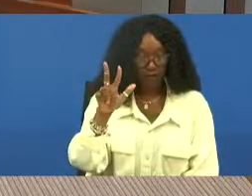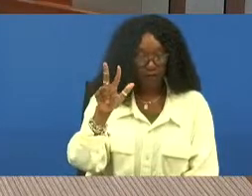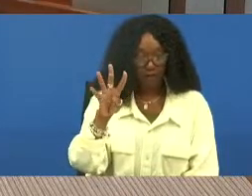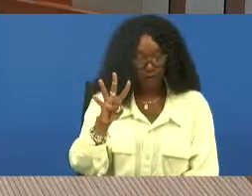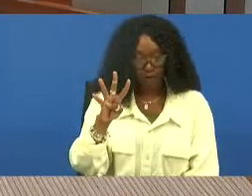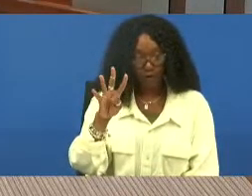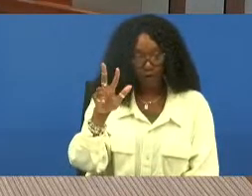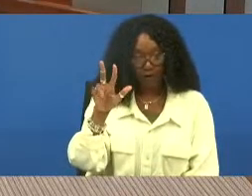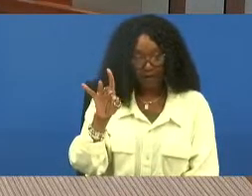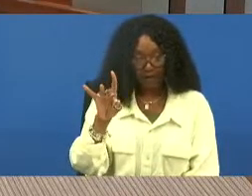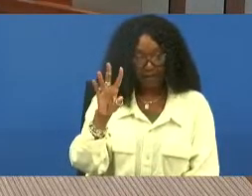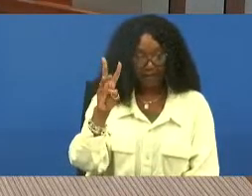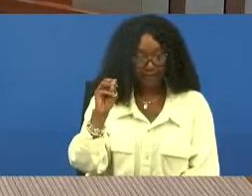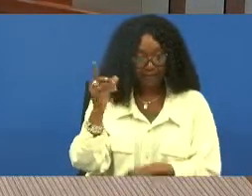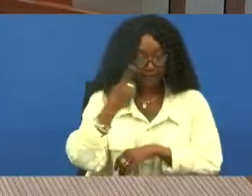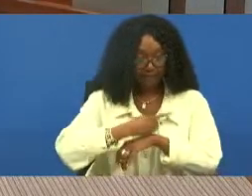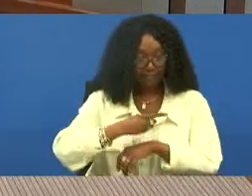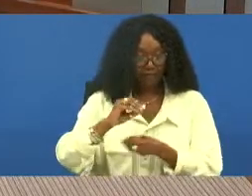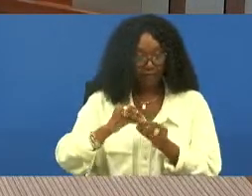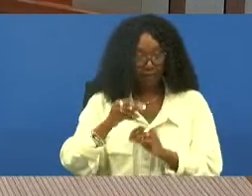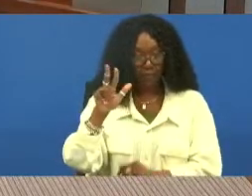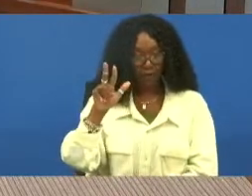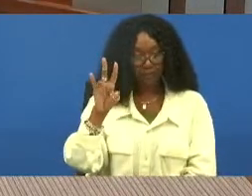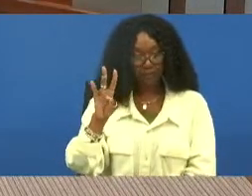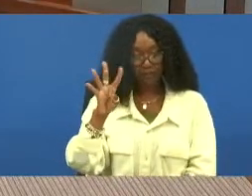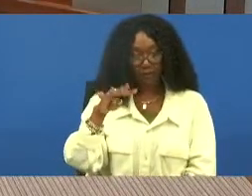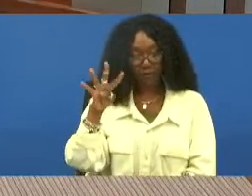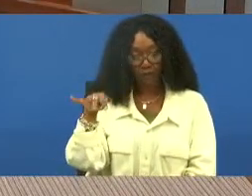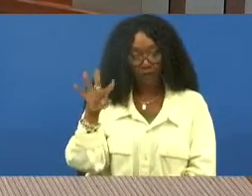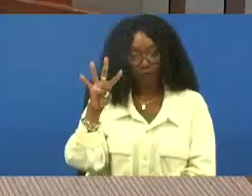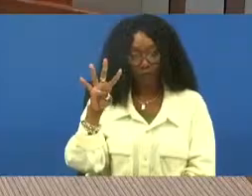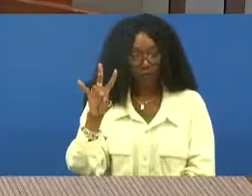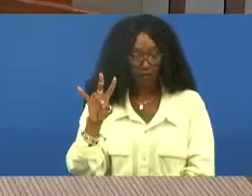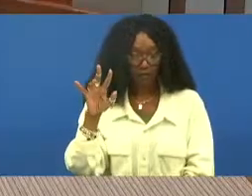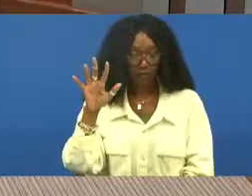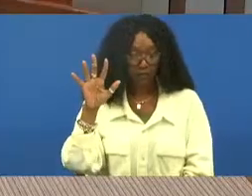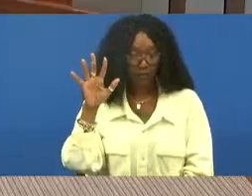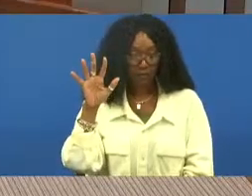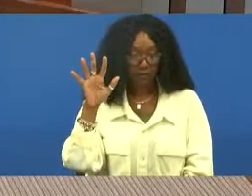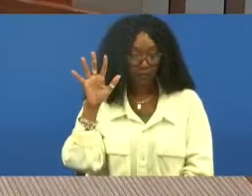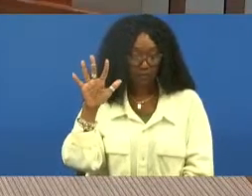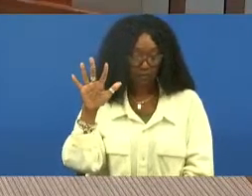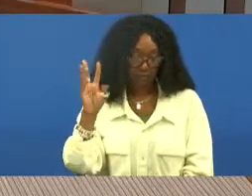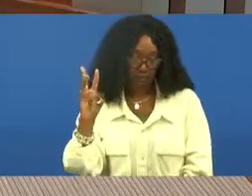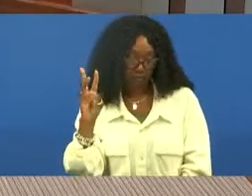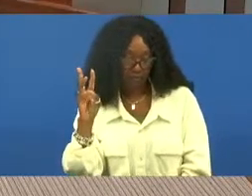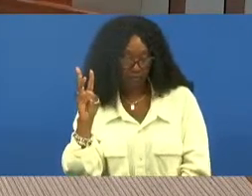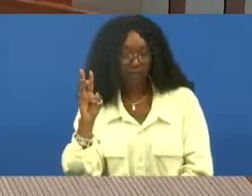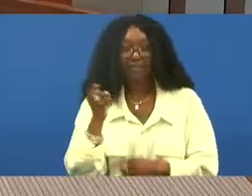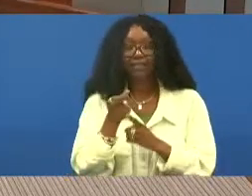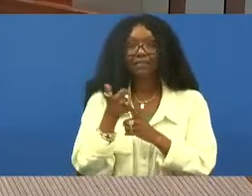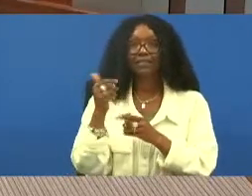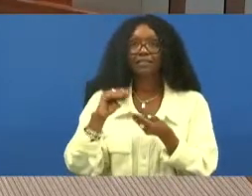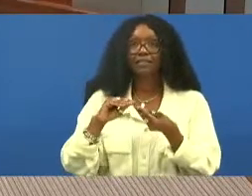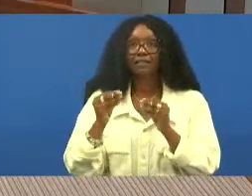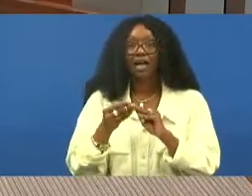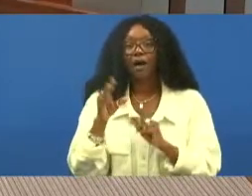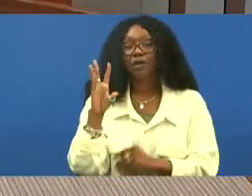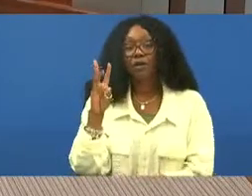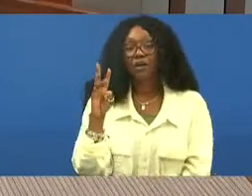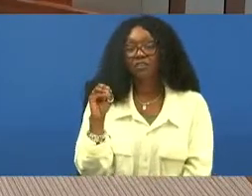60 days for items 37, 44, 47, 56, and to delete item 60.